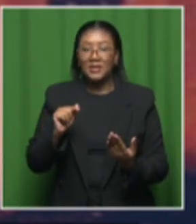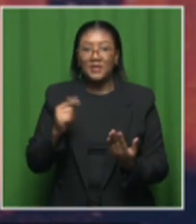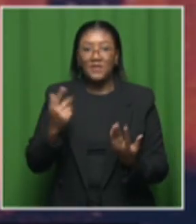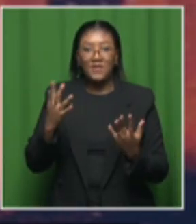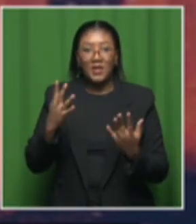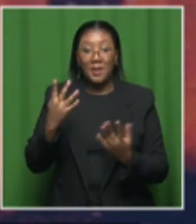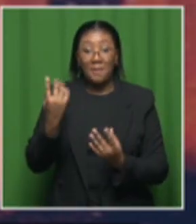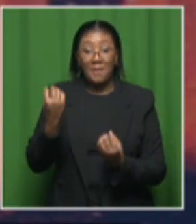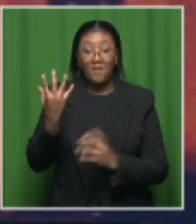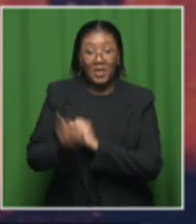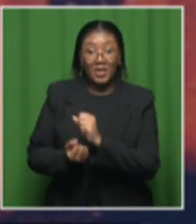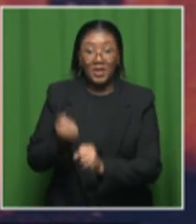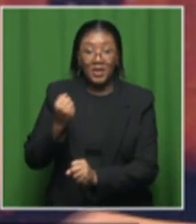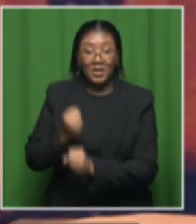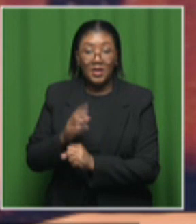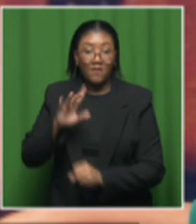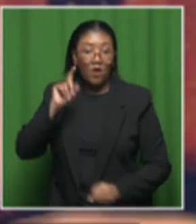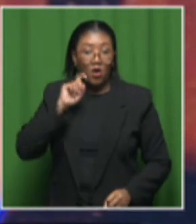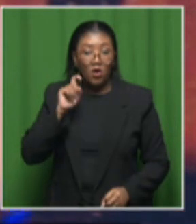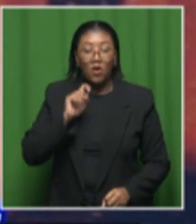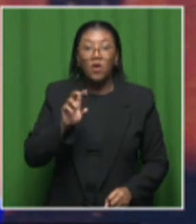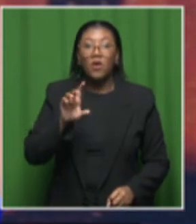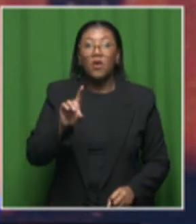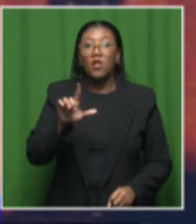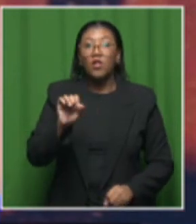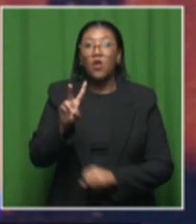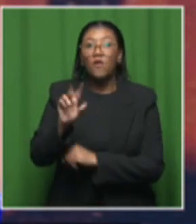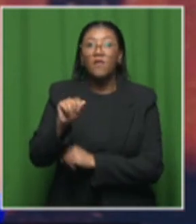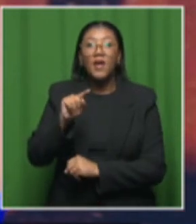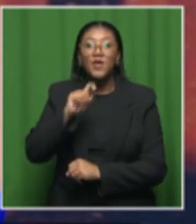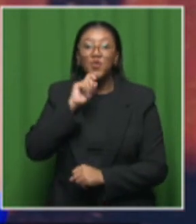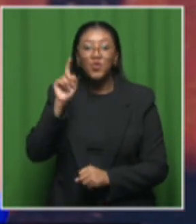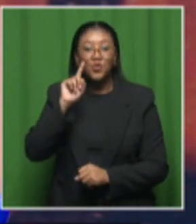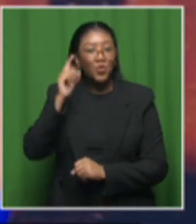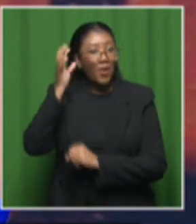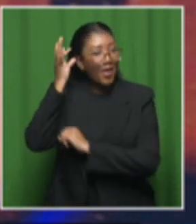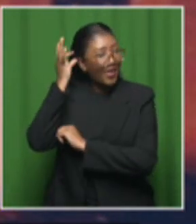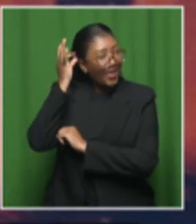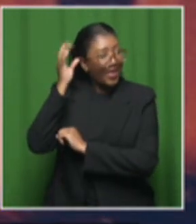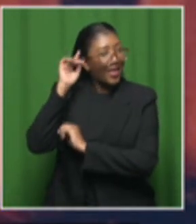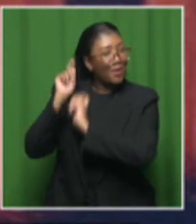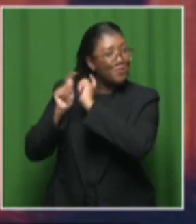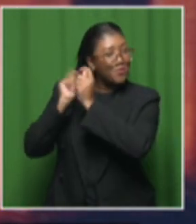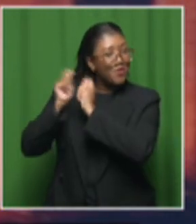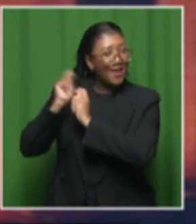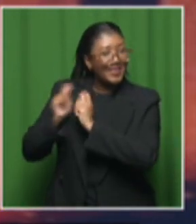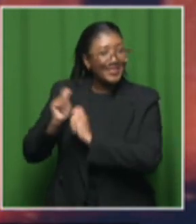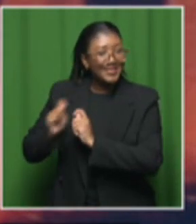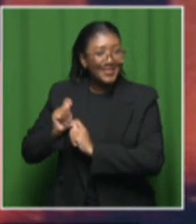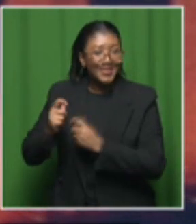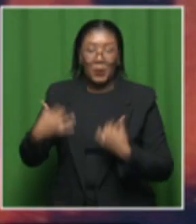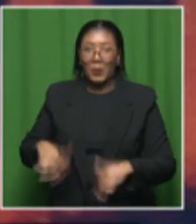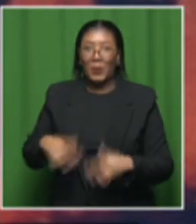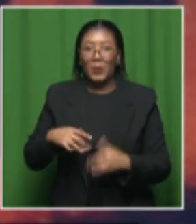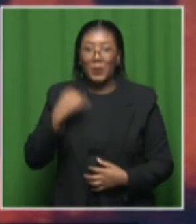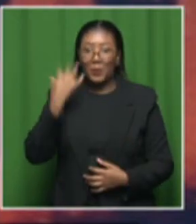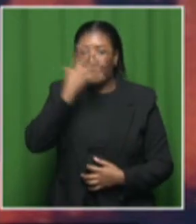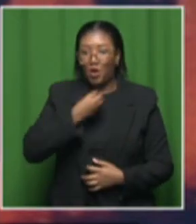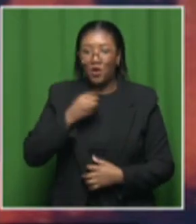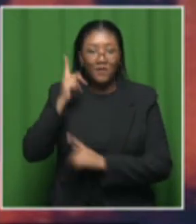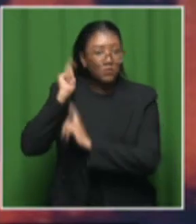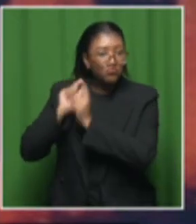preserved through the material? So you have Nikiwe Dlova, who uses hair. She braids these beautiful braids and then creates these really